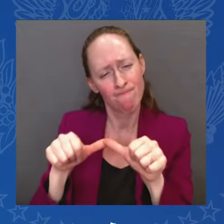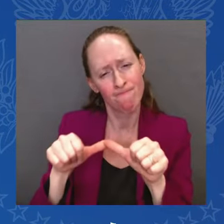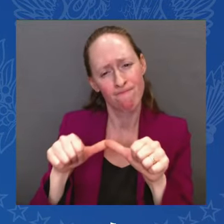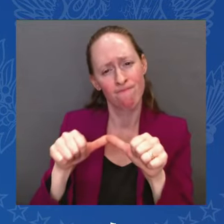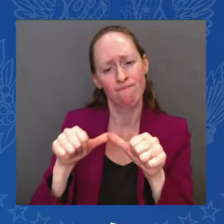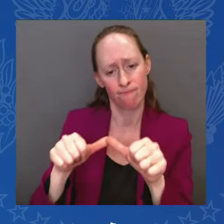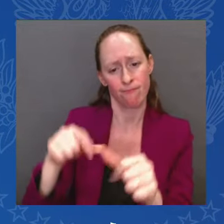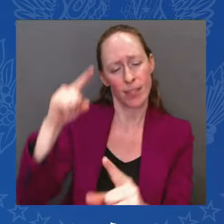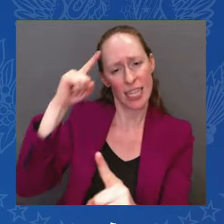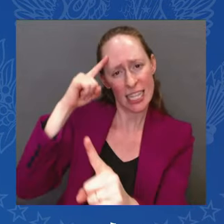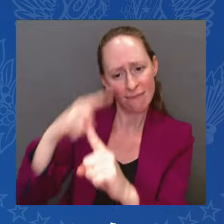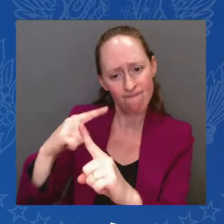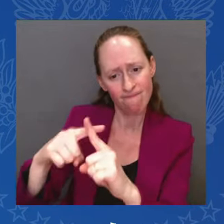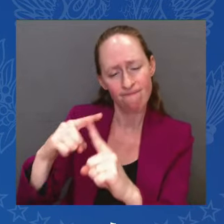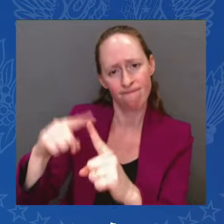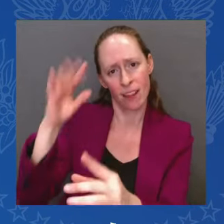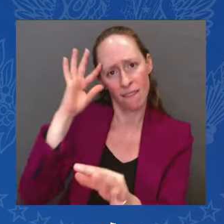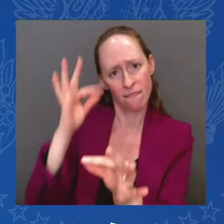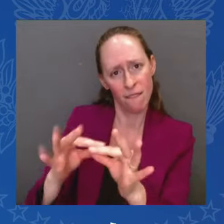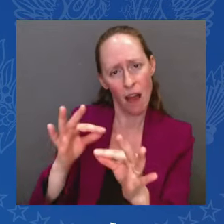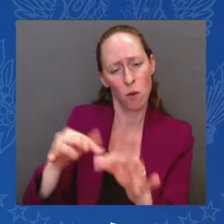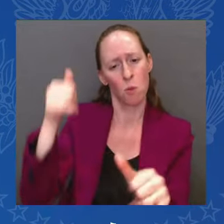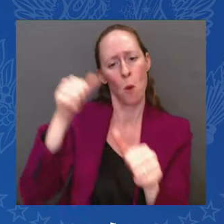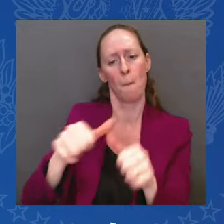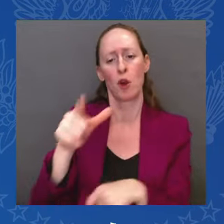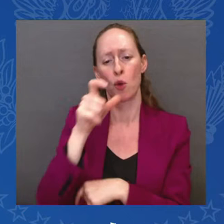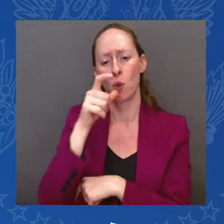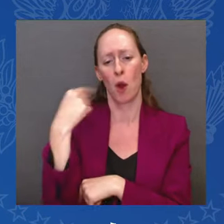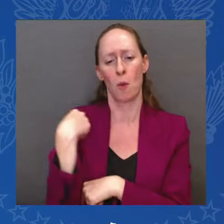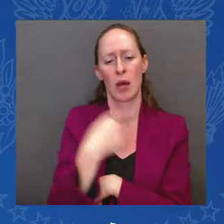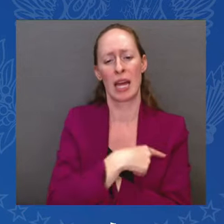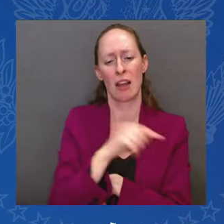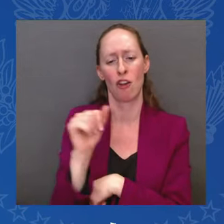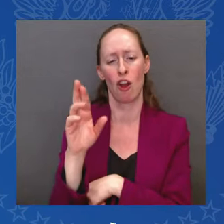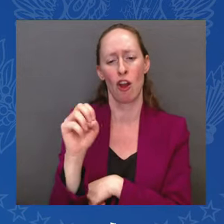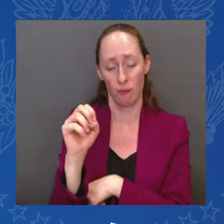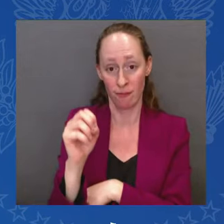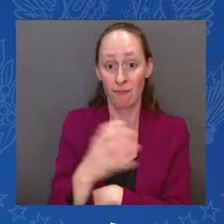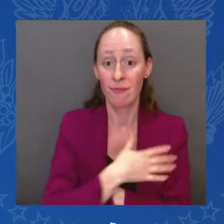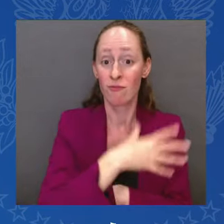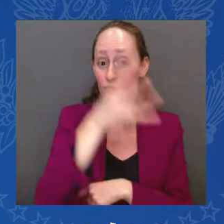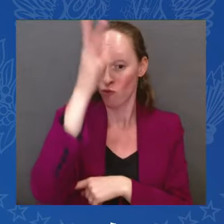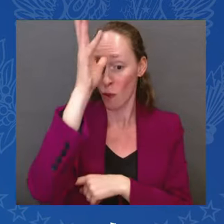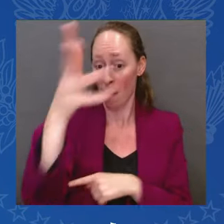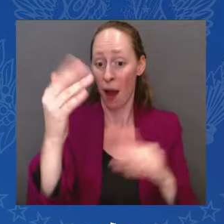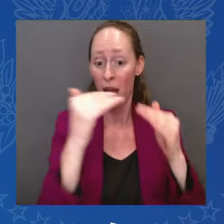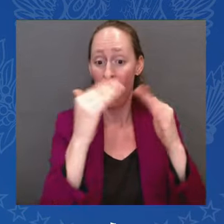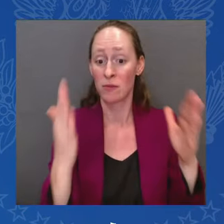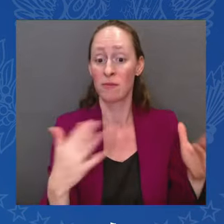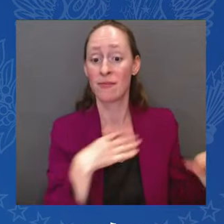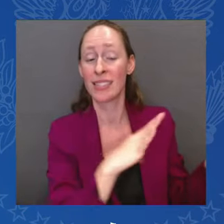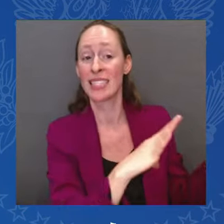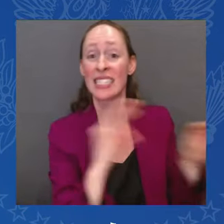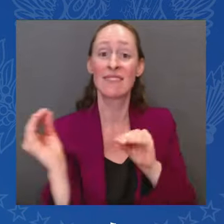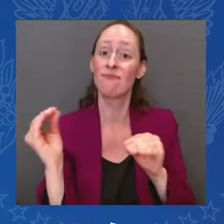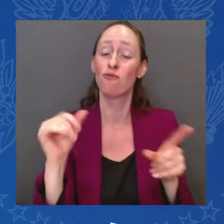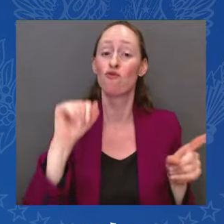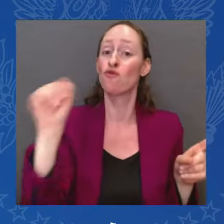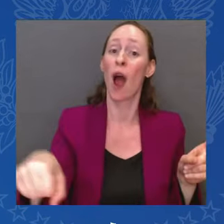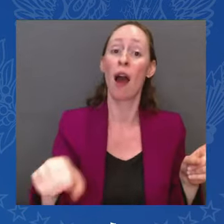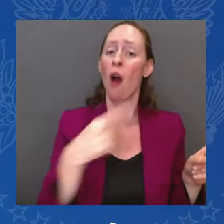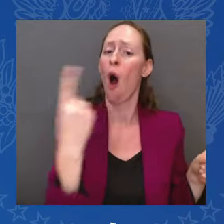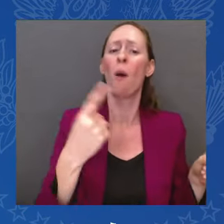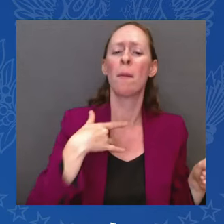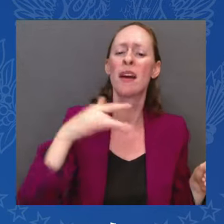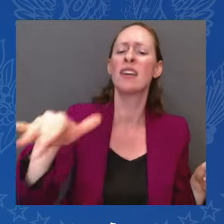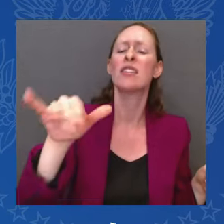are. Every time I walk out of my grandpa's house up in Scranton, he'd yell, "For real, Joey, keep the faith." And